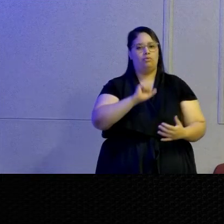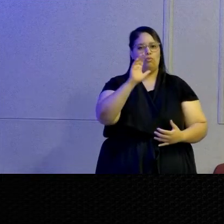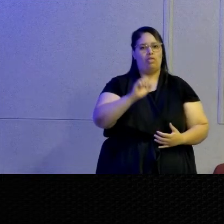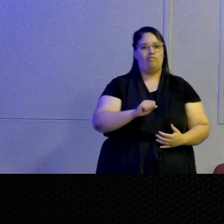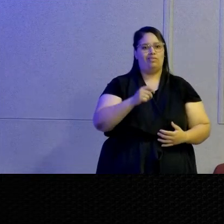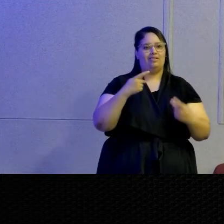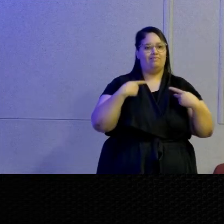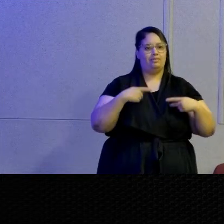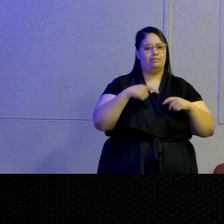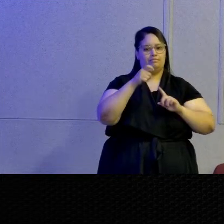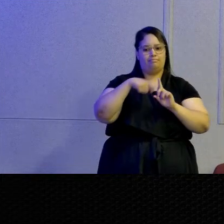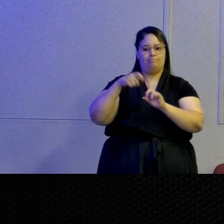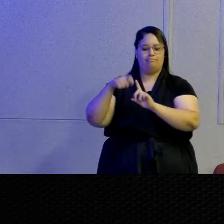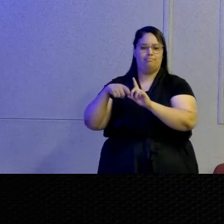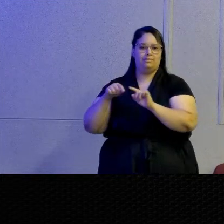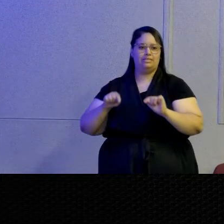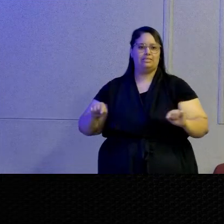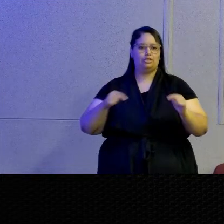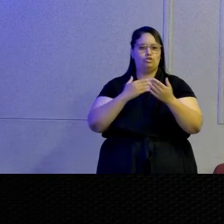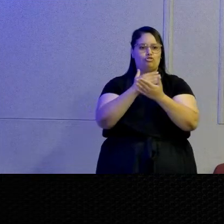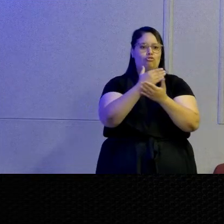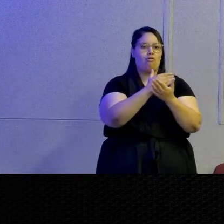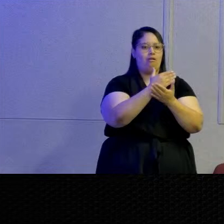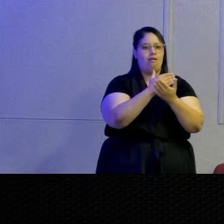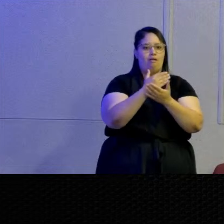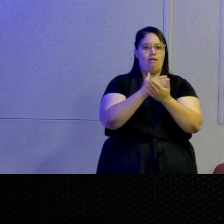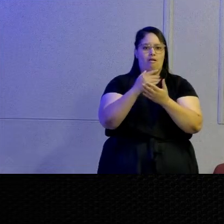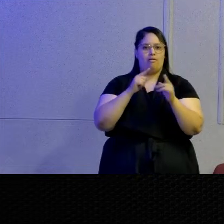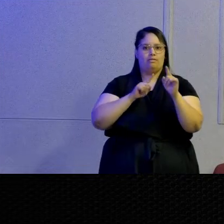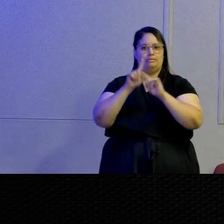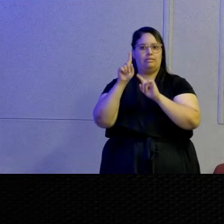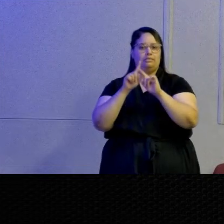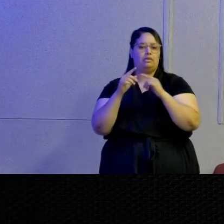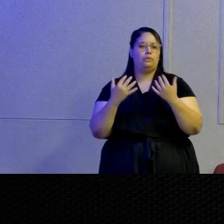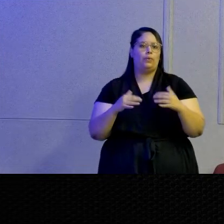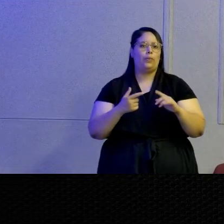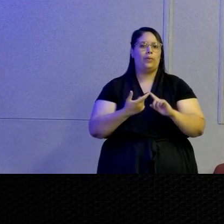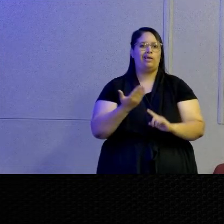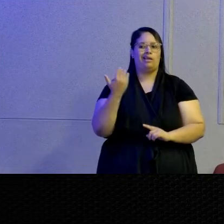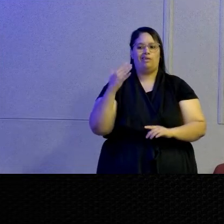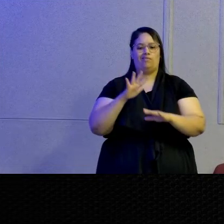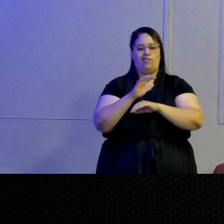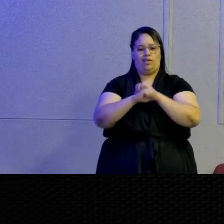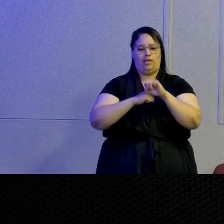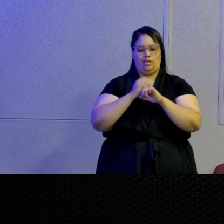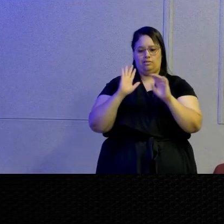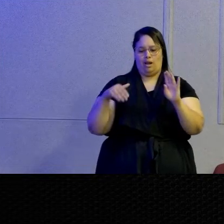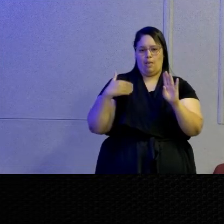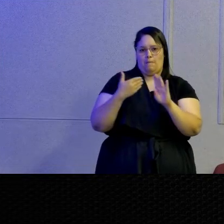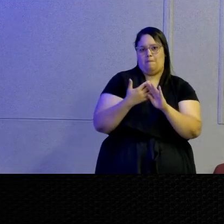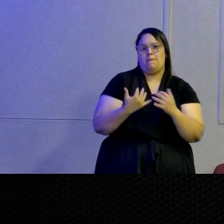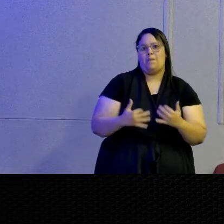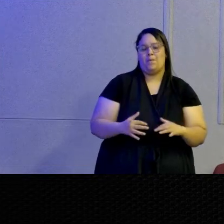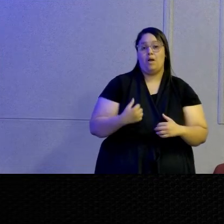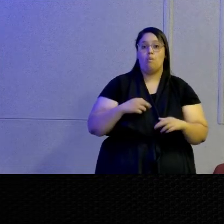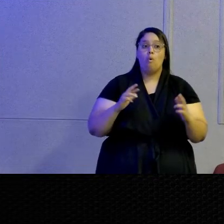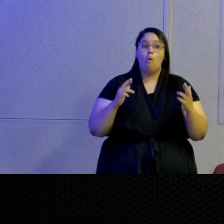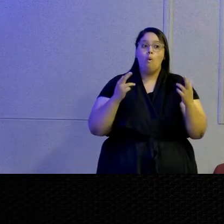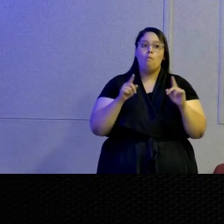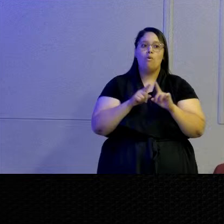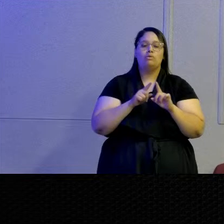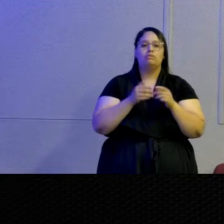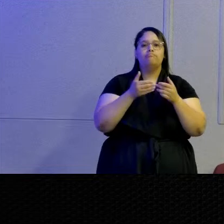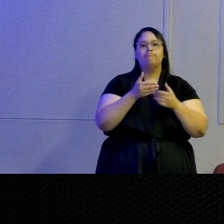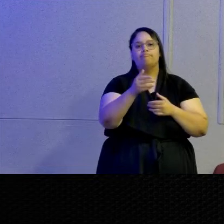physicists sharing together the successes of the past 15 years, and we hope also the